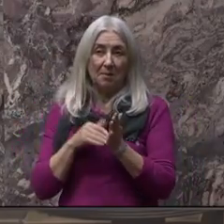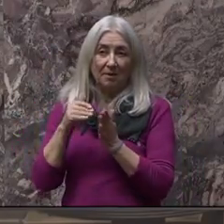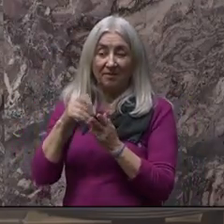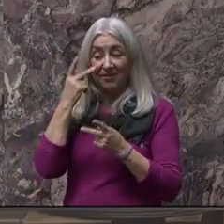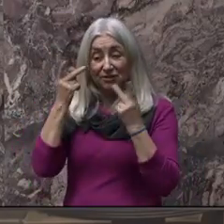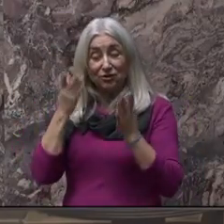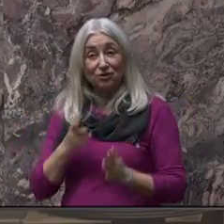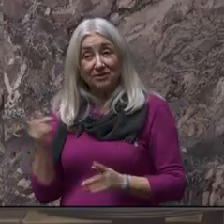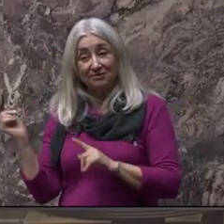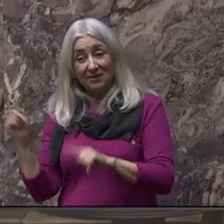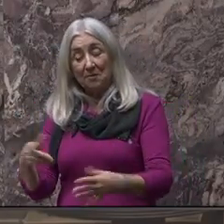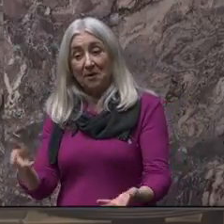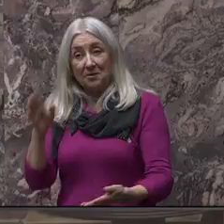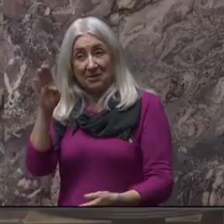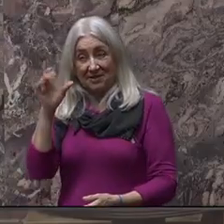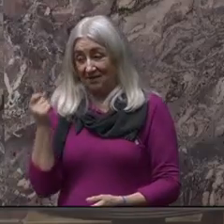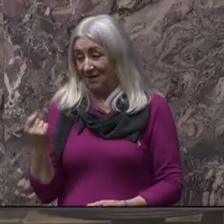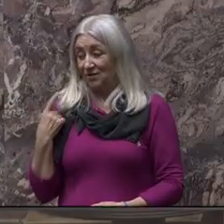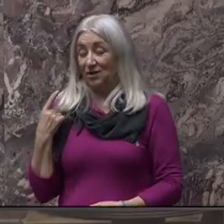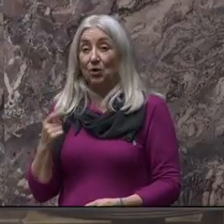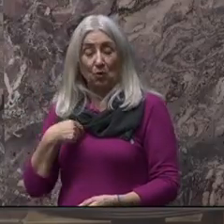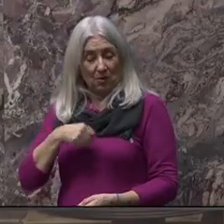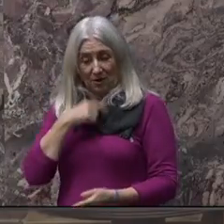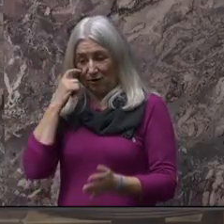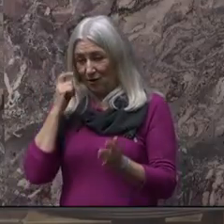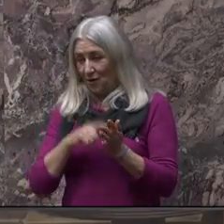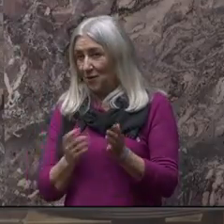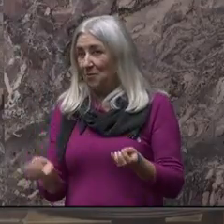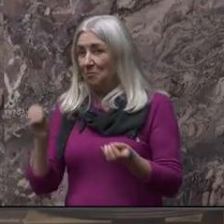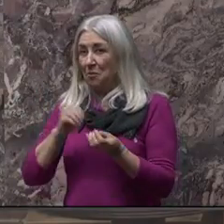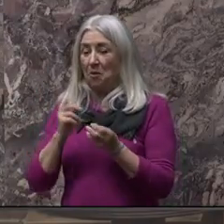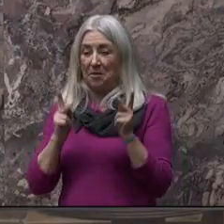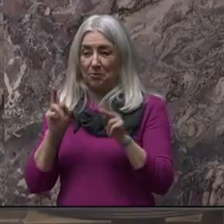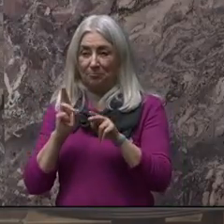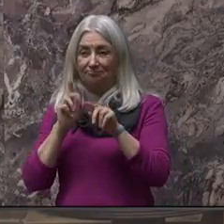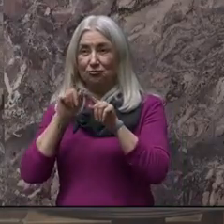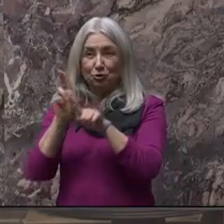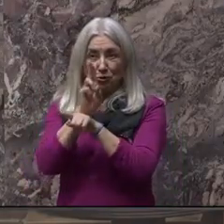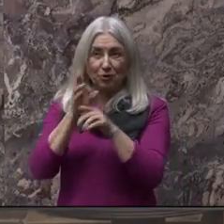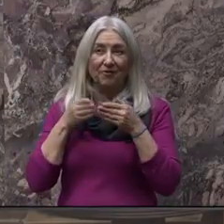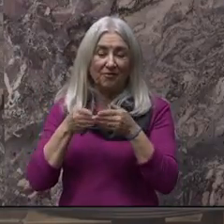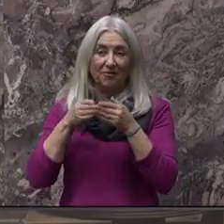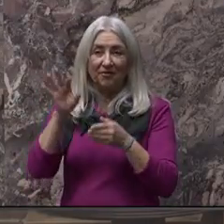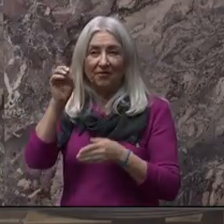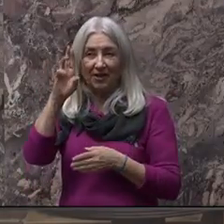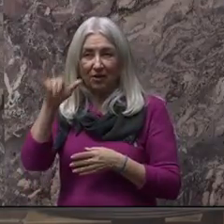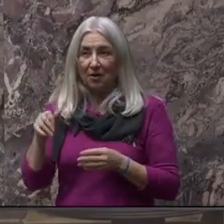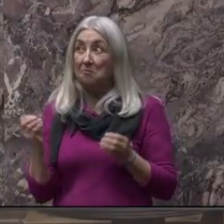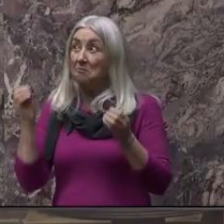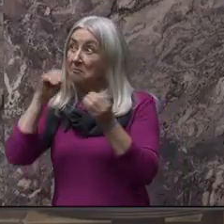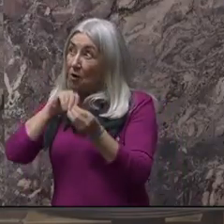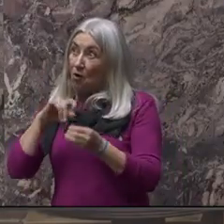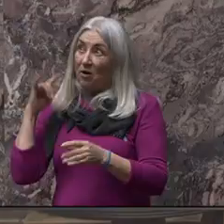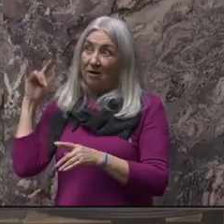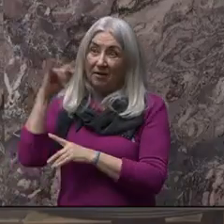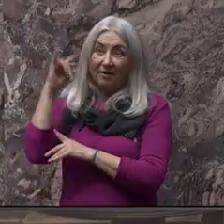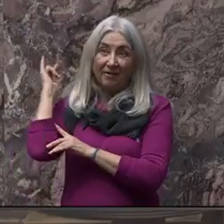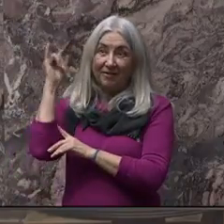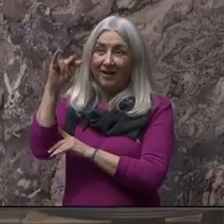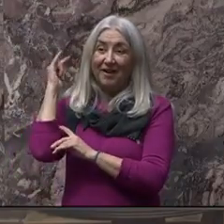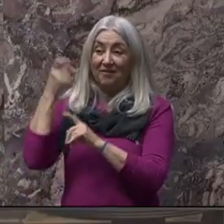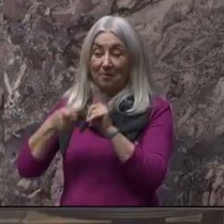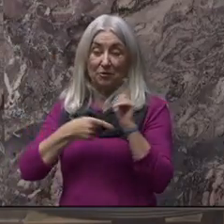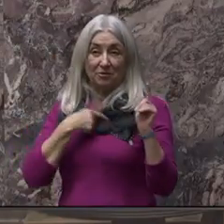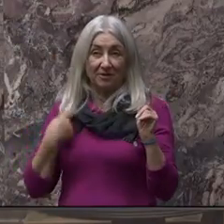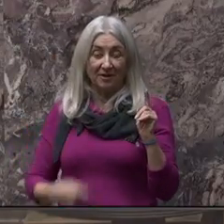year. We see that reflected in increased ferry traffic and 84 weekly flights to and from China,